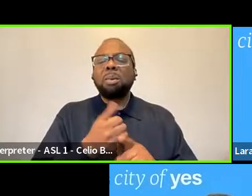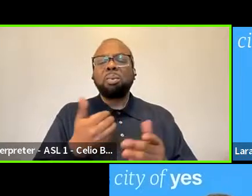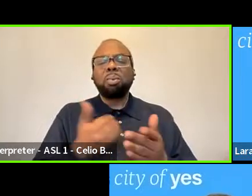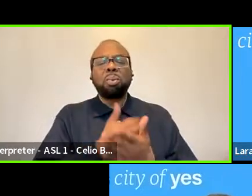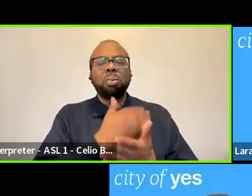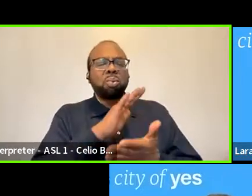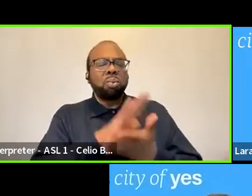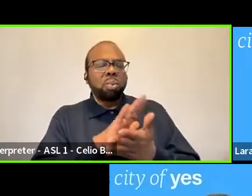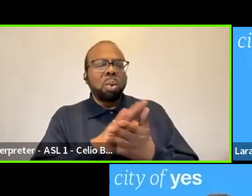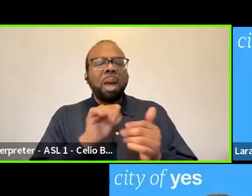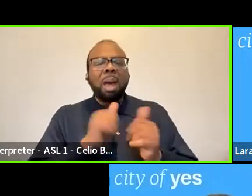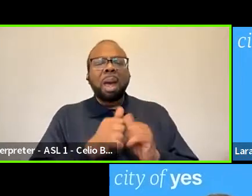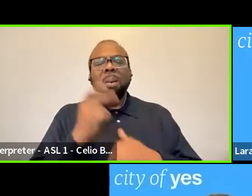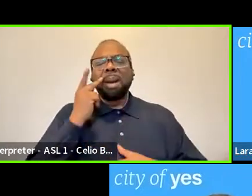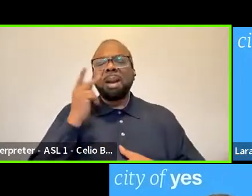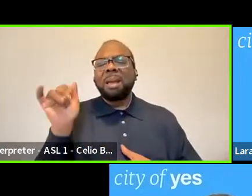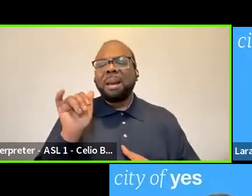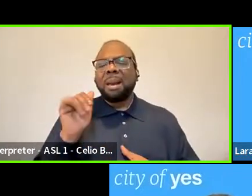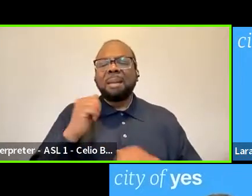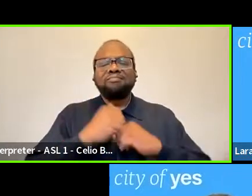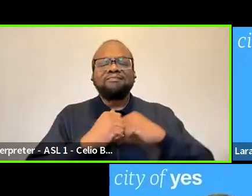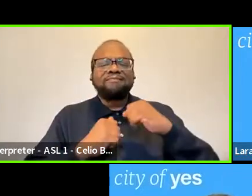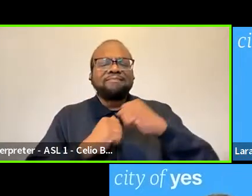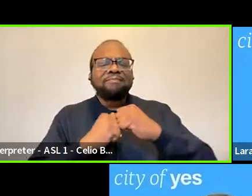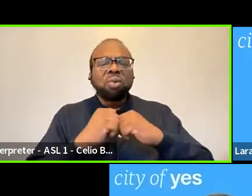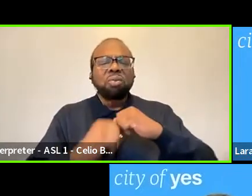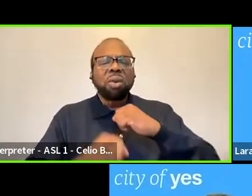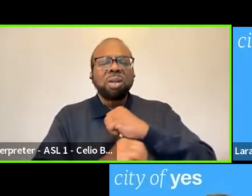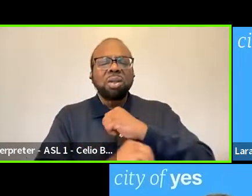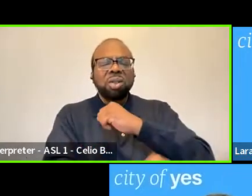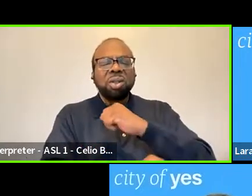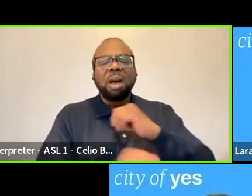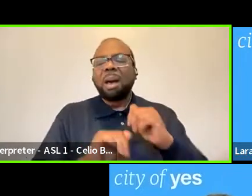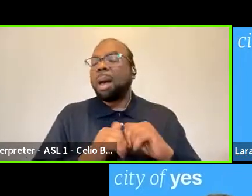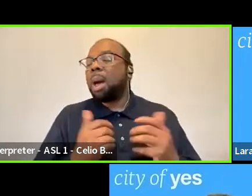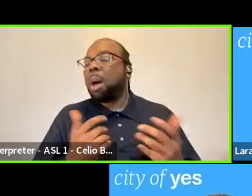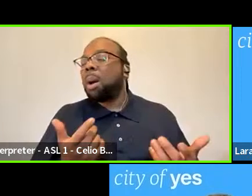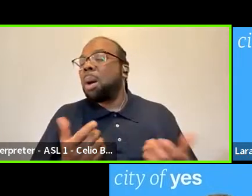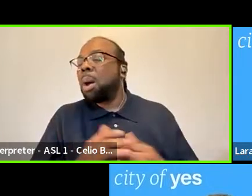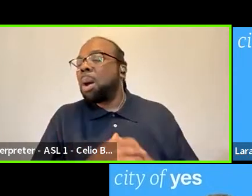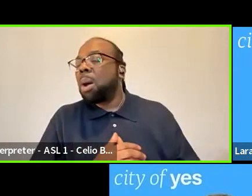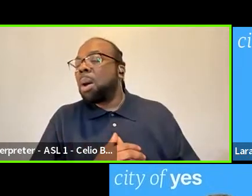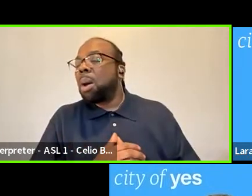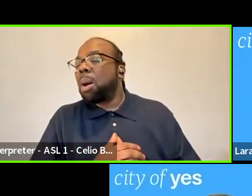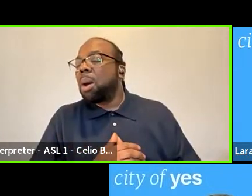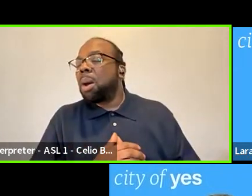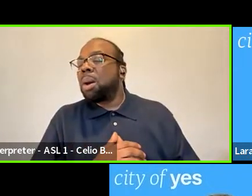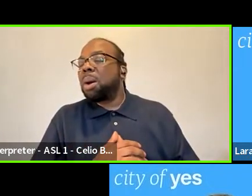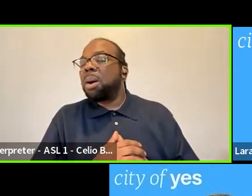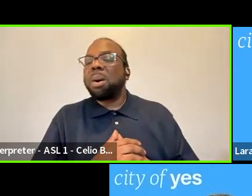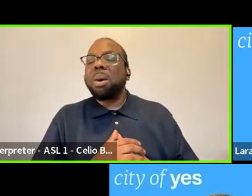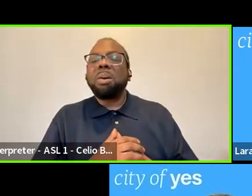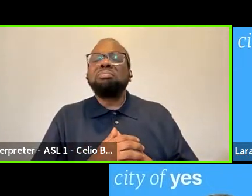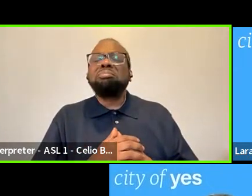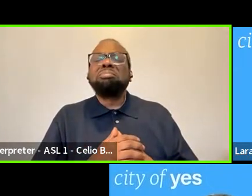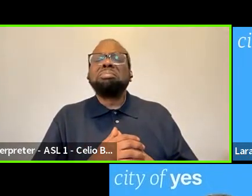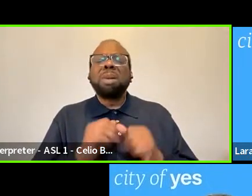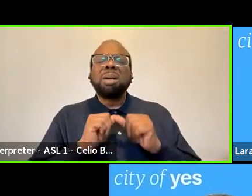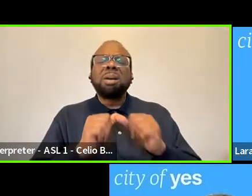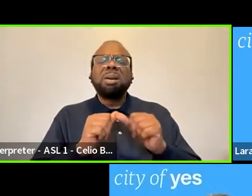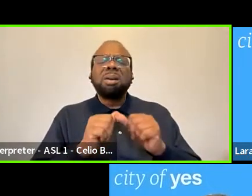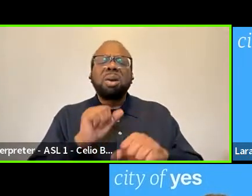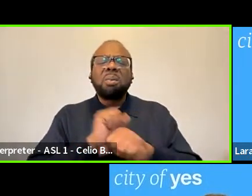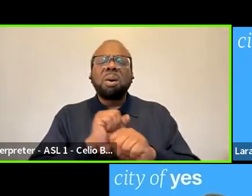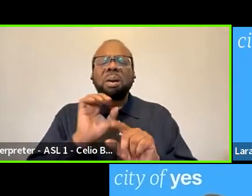How would how are we looking at infrastructure issues on that? Yeah, so schools are definitely a part of the environmental review.